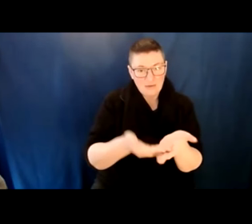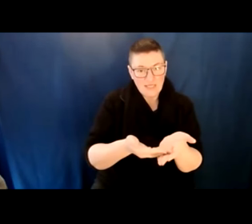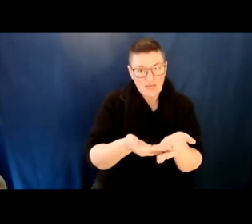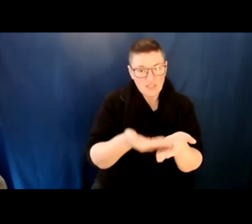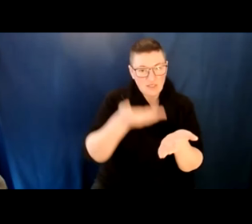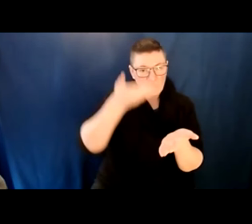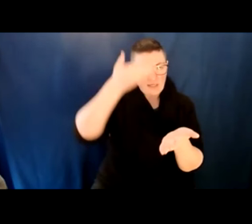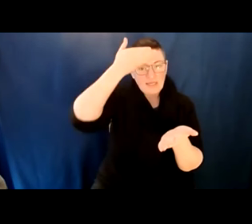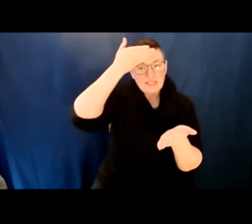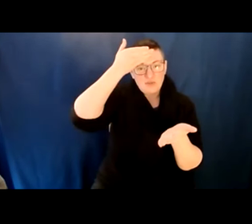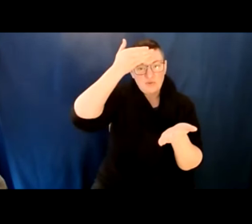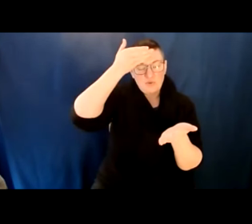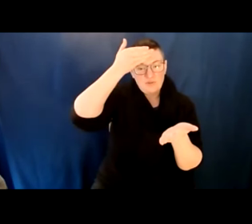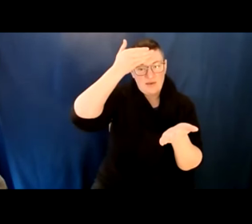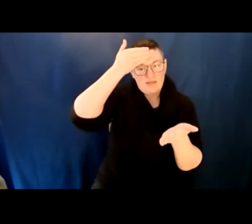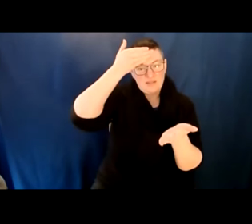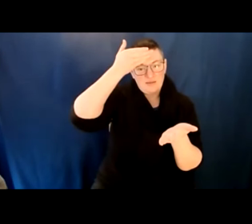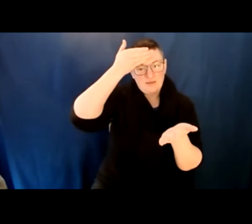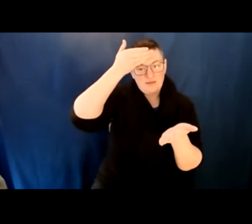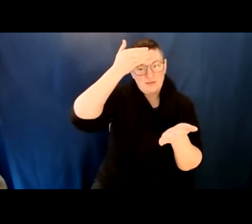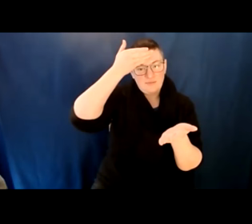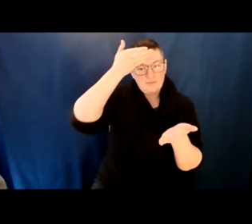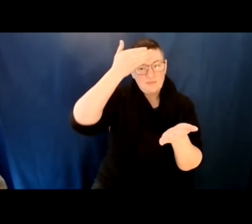an outside location into the mind.